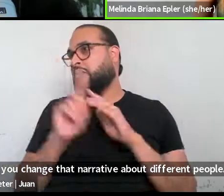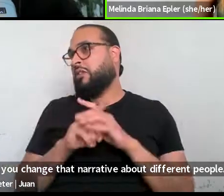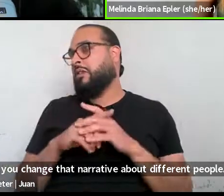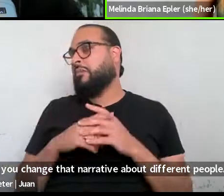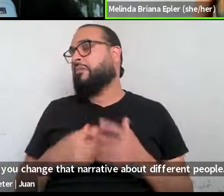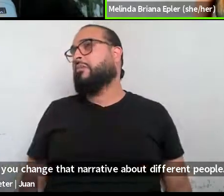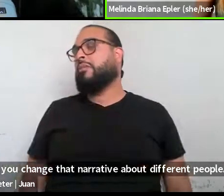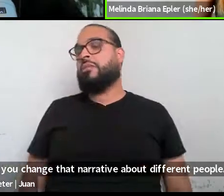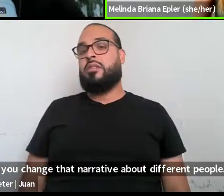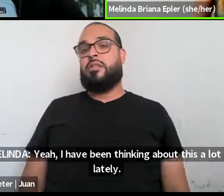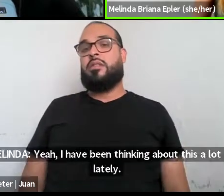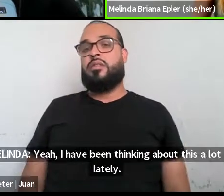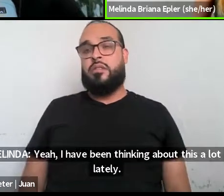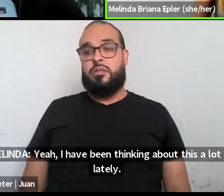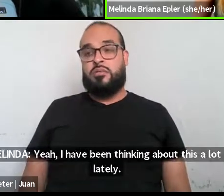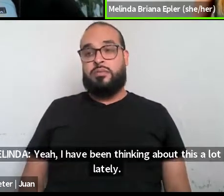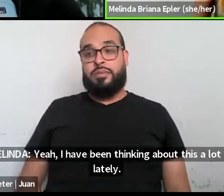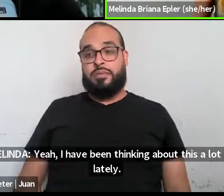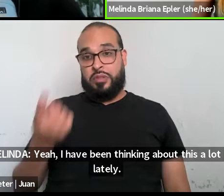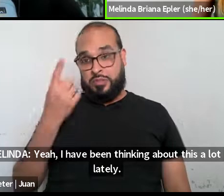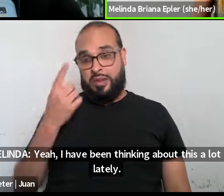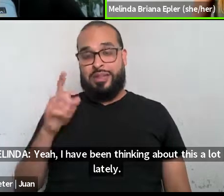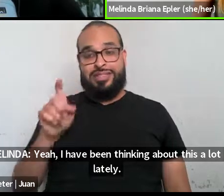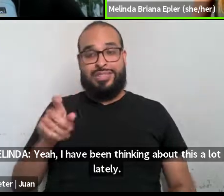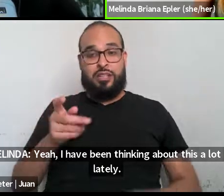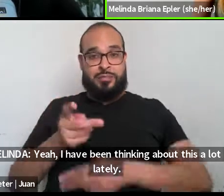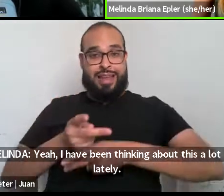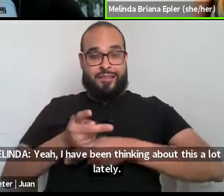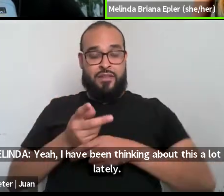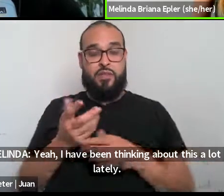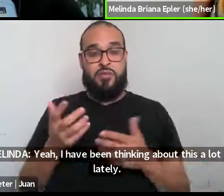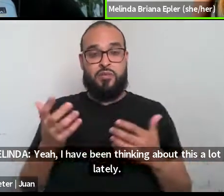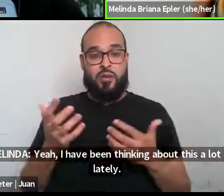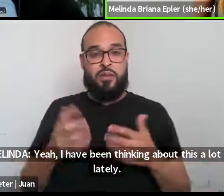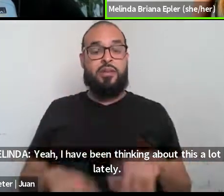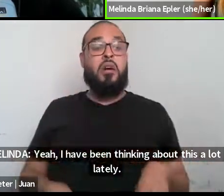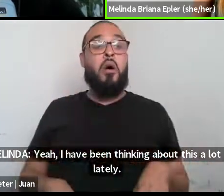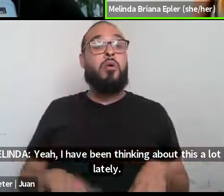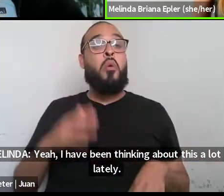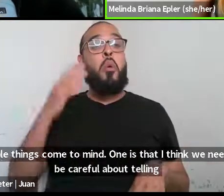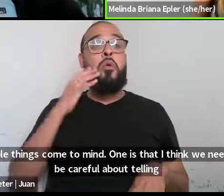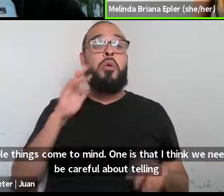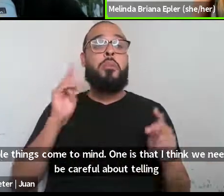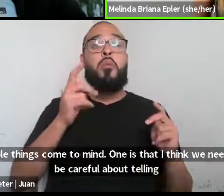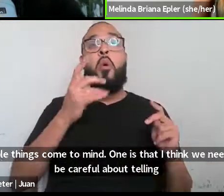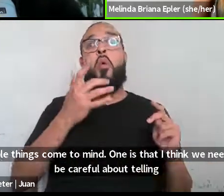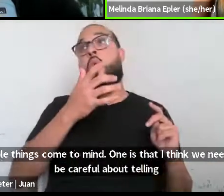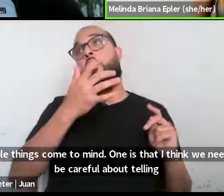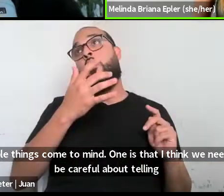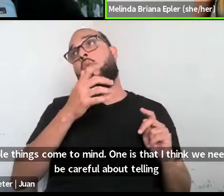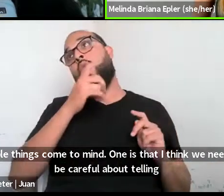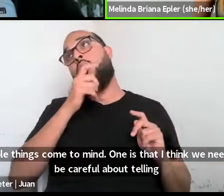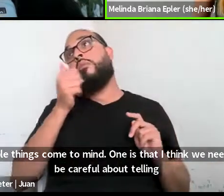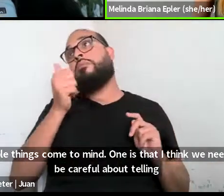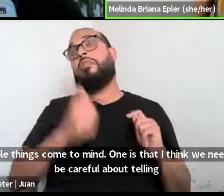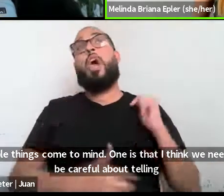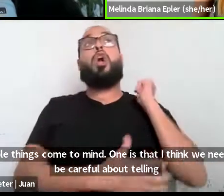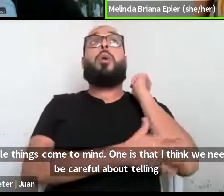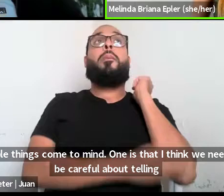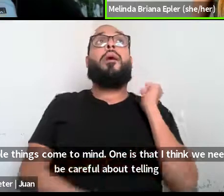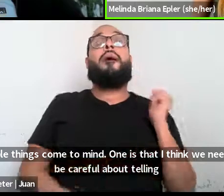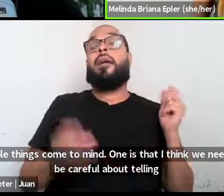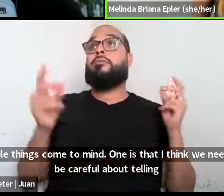that I think we need to be careful about telling rags to riches stories, and